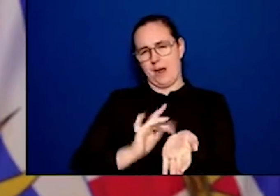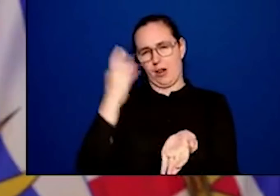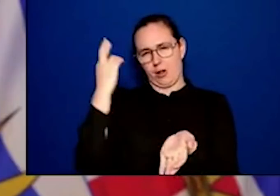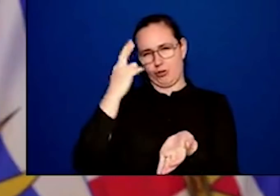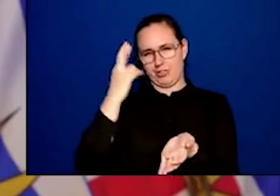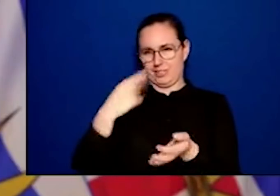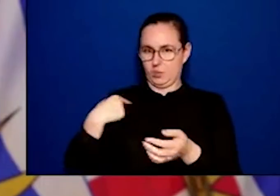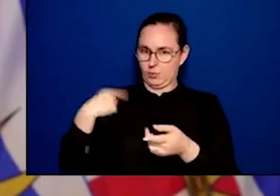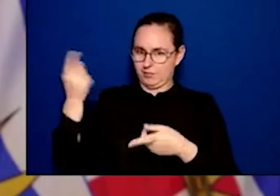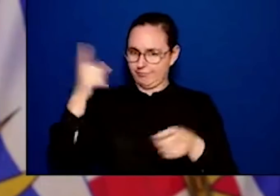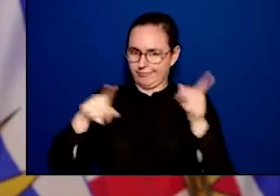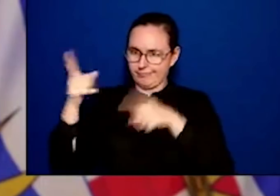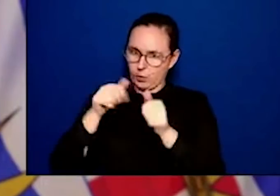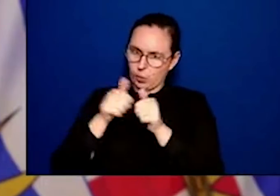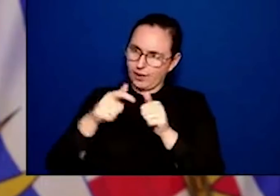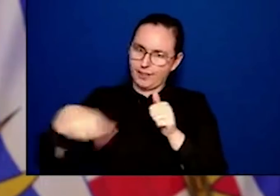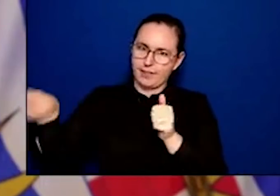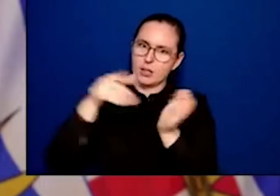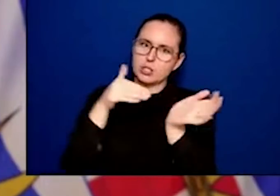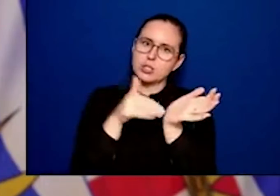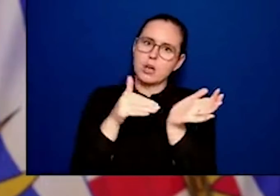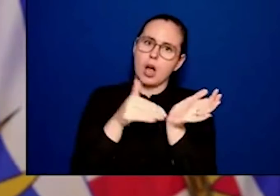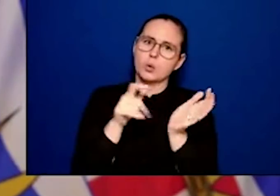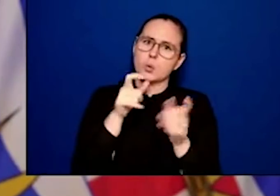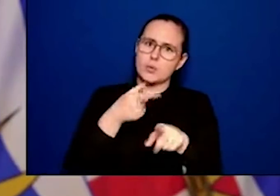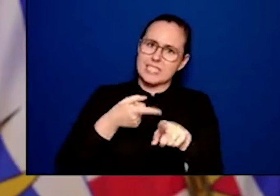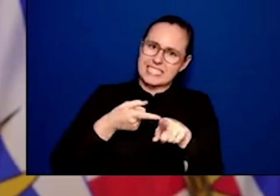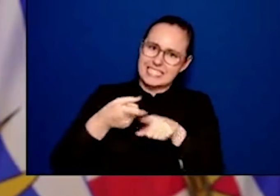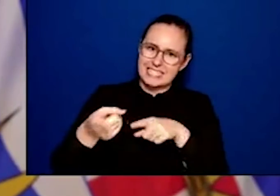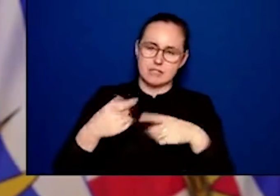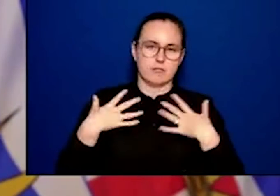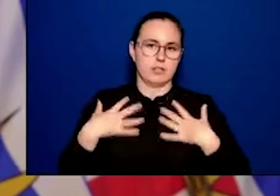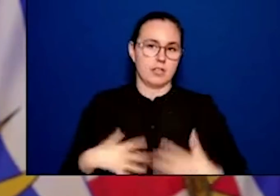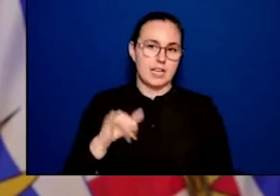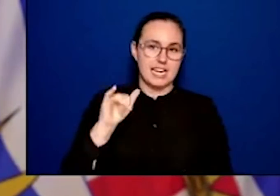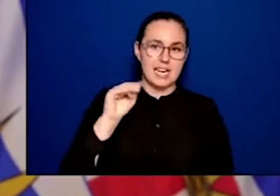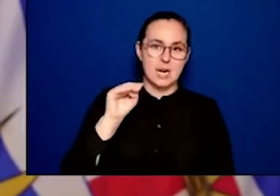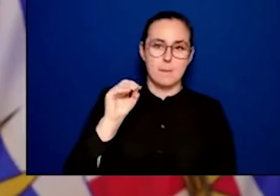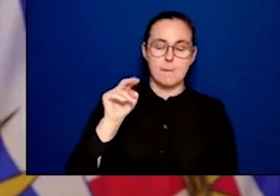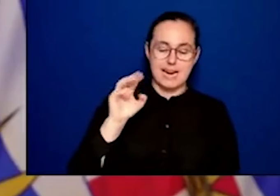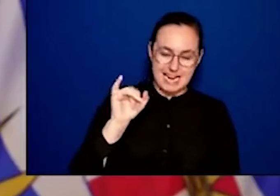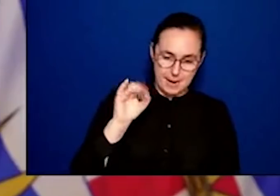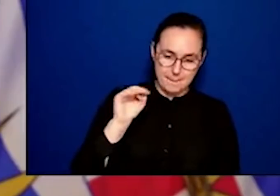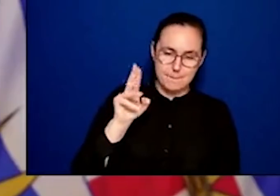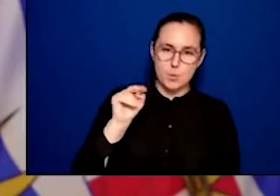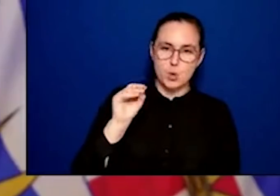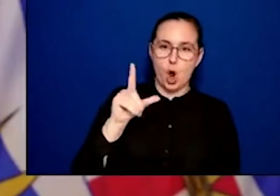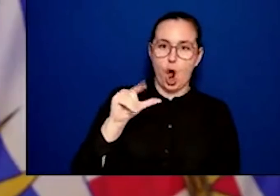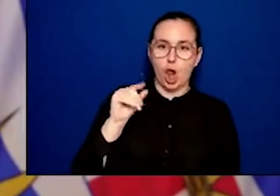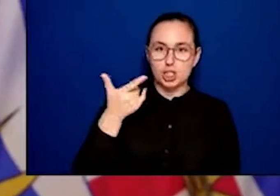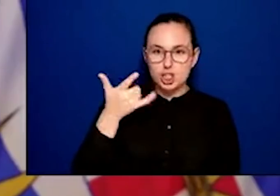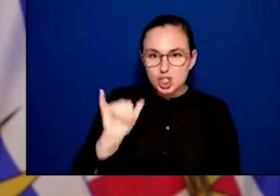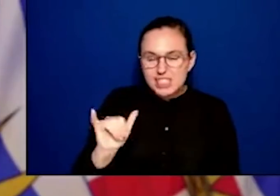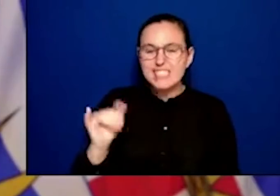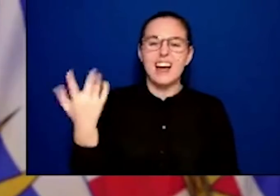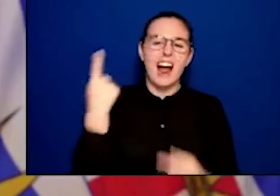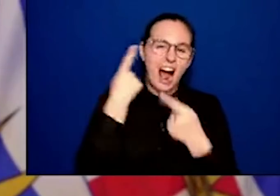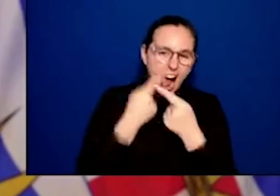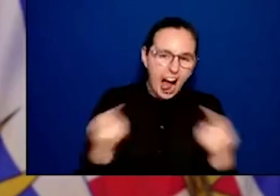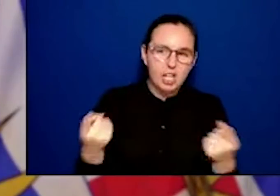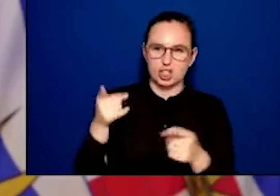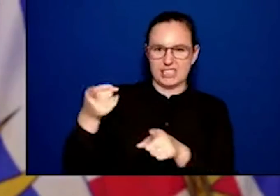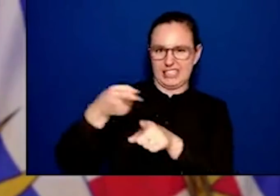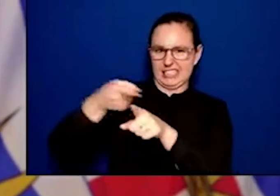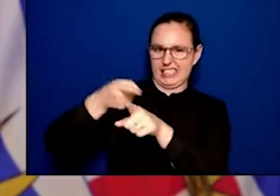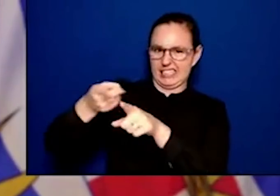experts in vaccines at the BC Centre for Disease Control to make sure that we have all of the information that you need. So you must